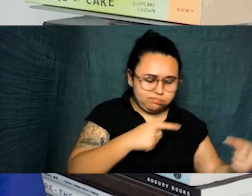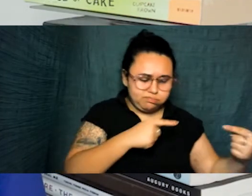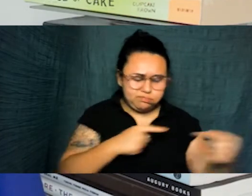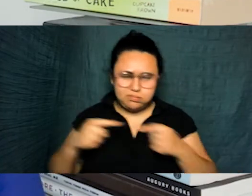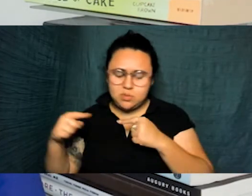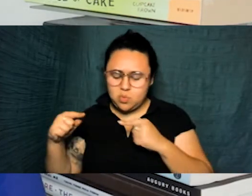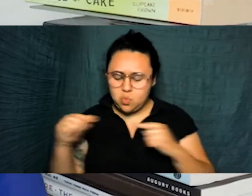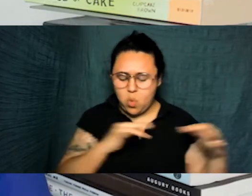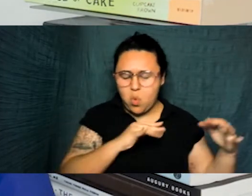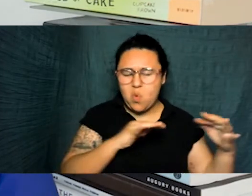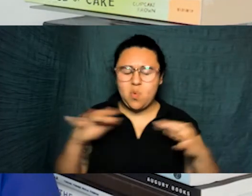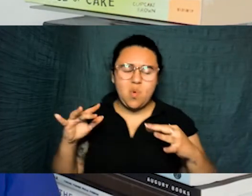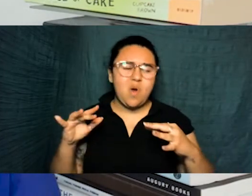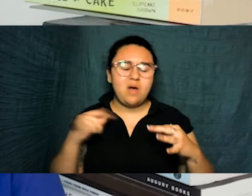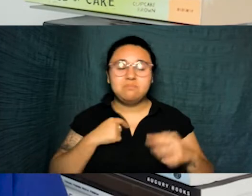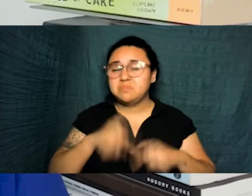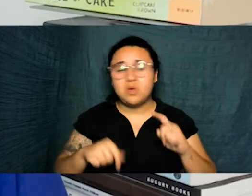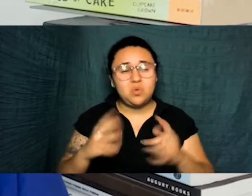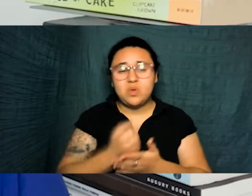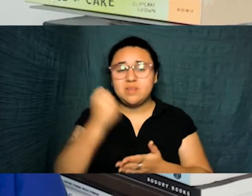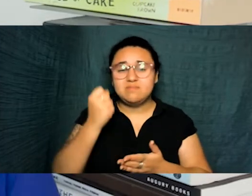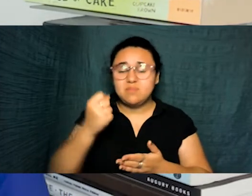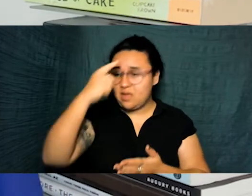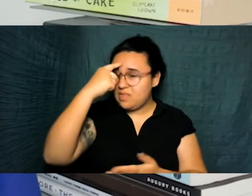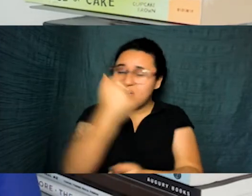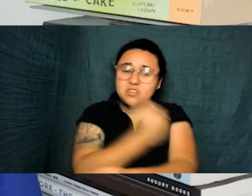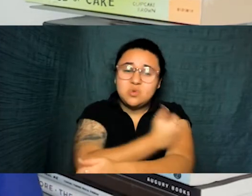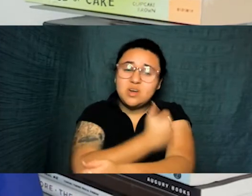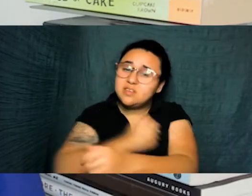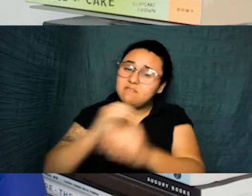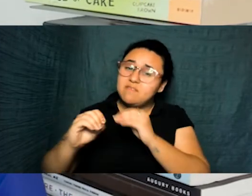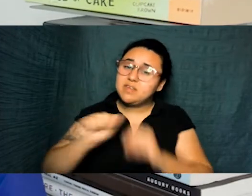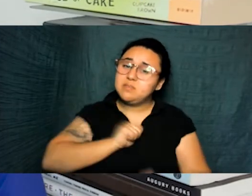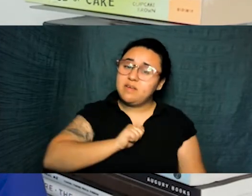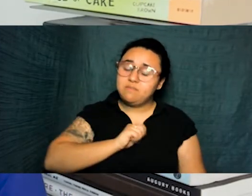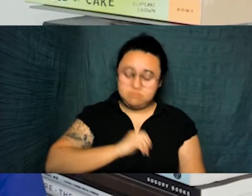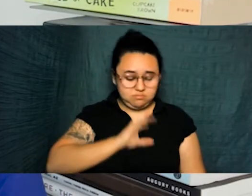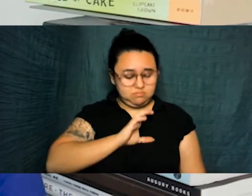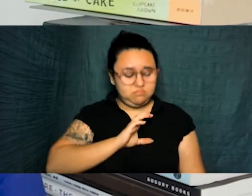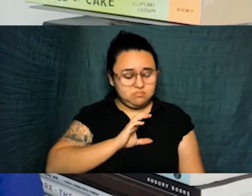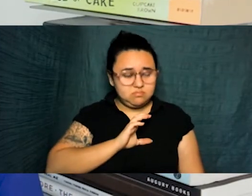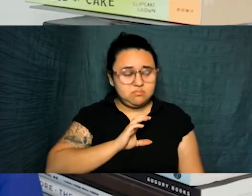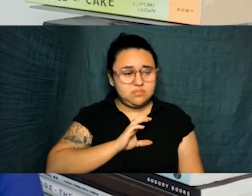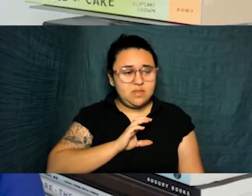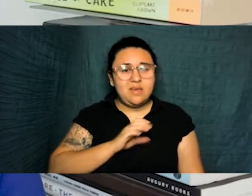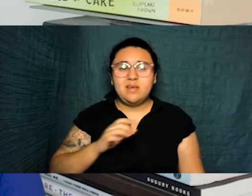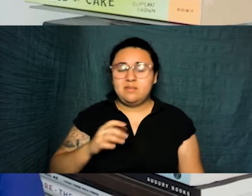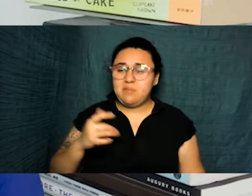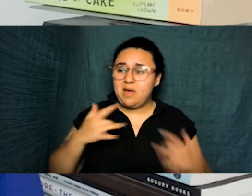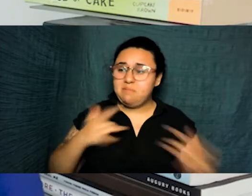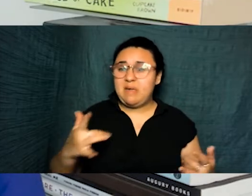win. I thought that drugs could fix my self-esteem and character faults, and they